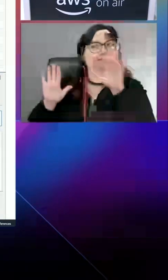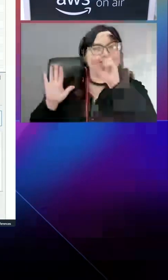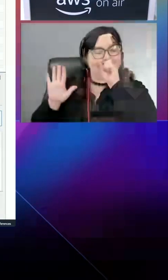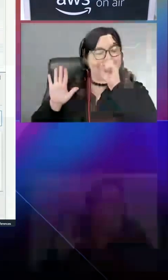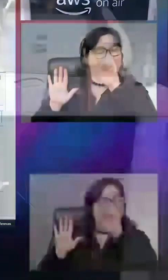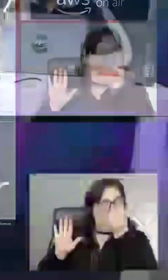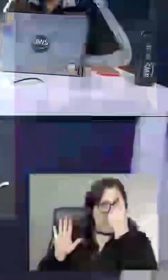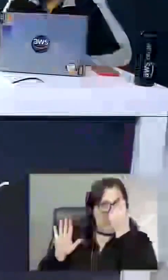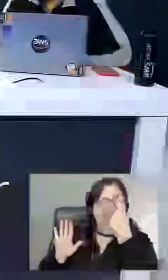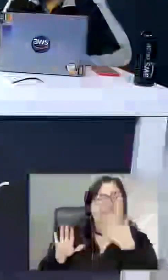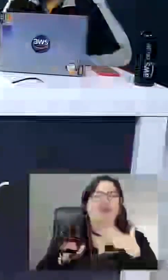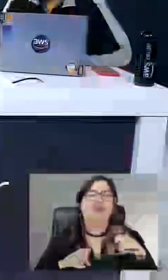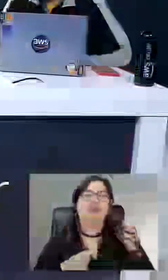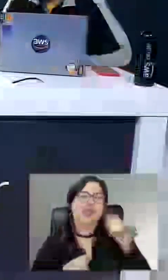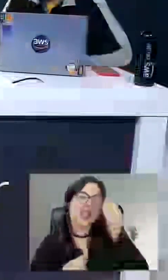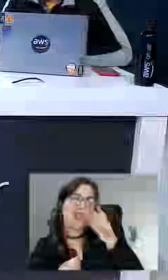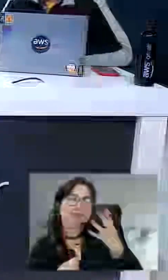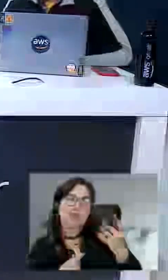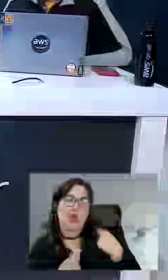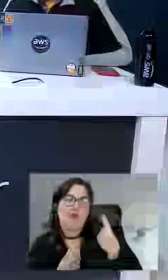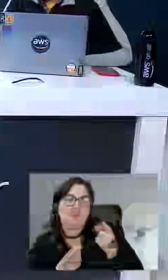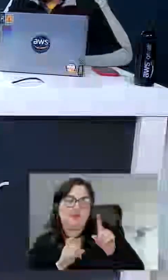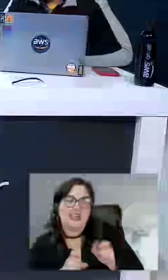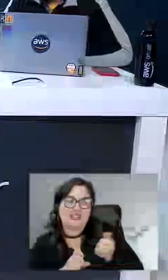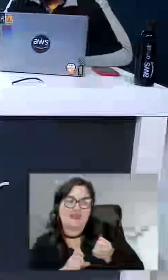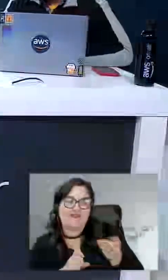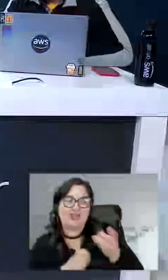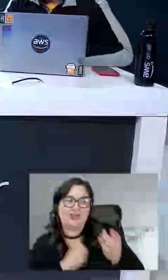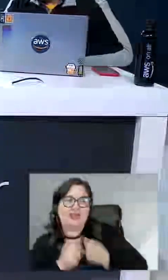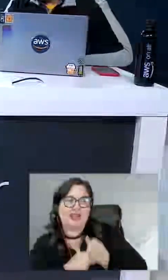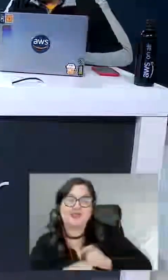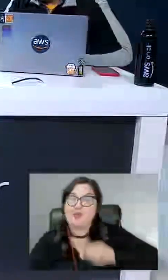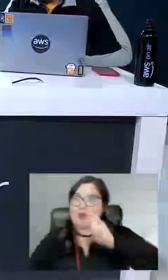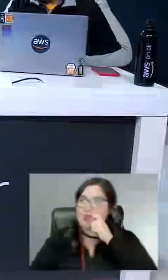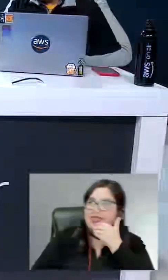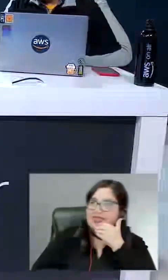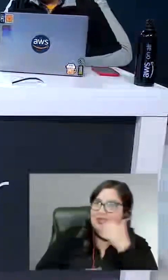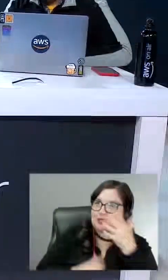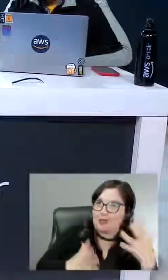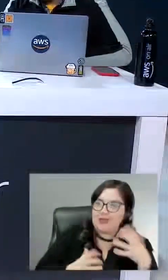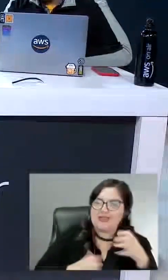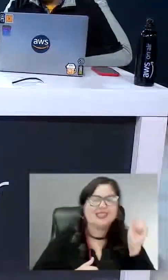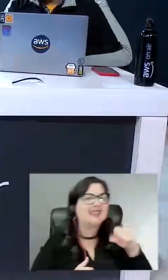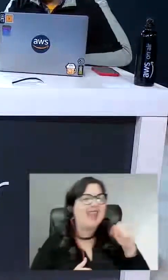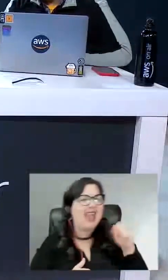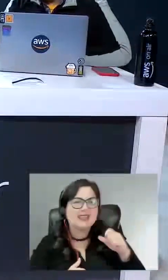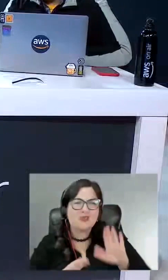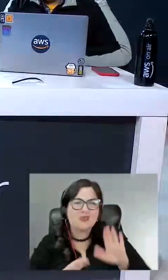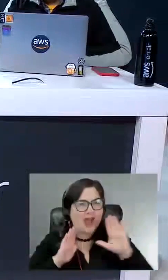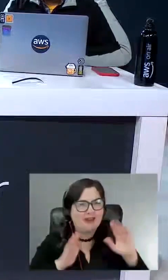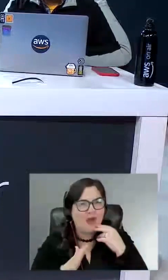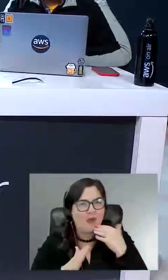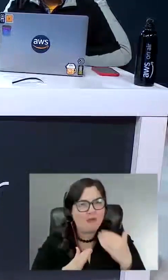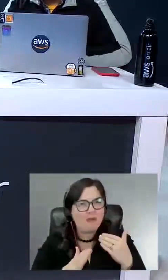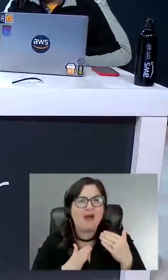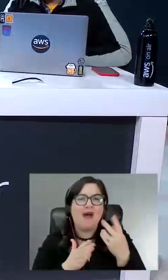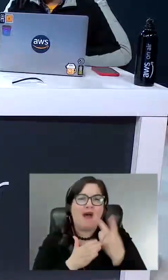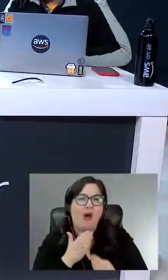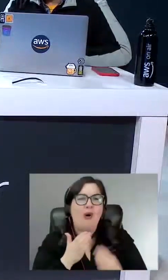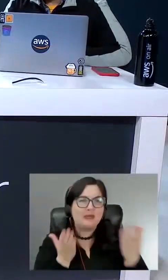years now. Cool. Well, thanks so much. Well, yeah, it was great having you both on. Thank you so much. I think